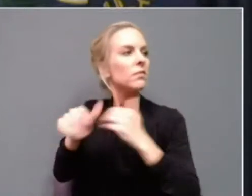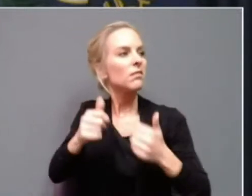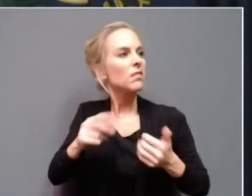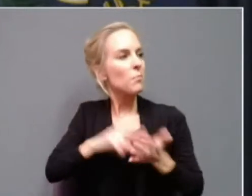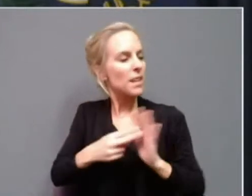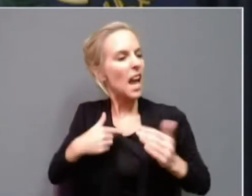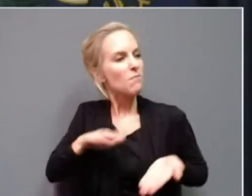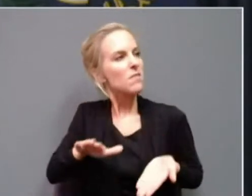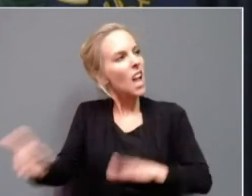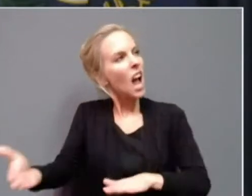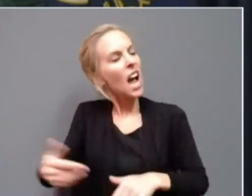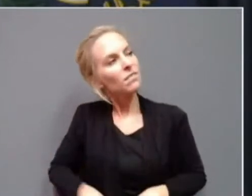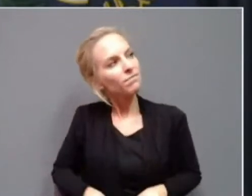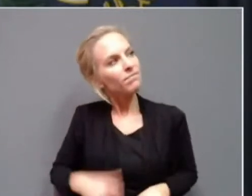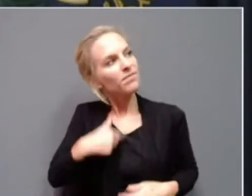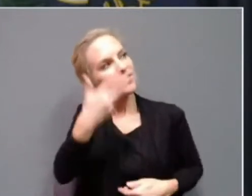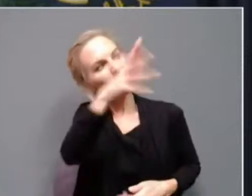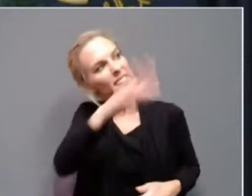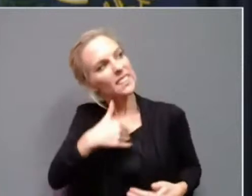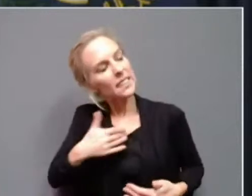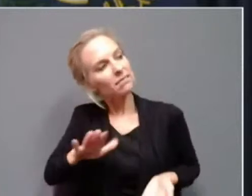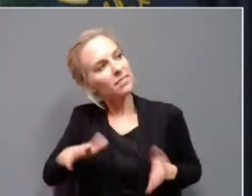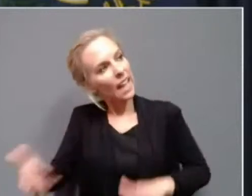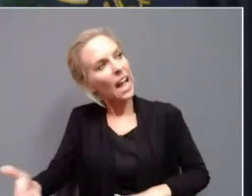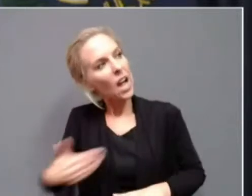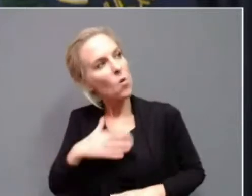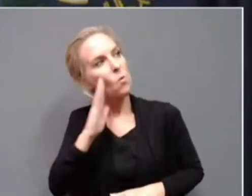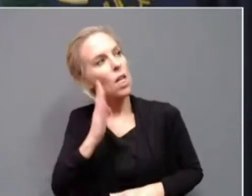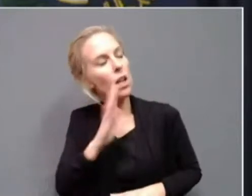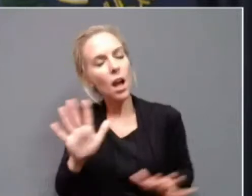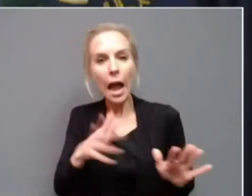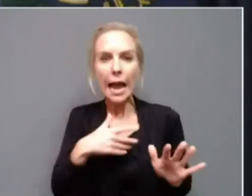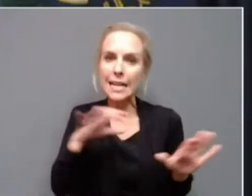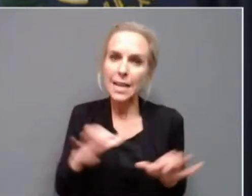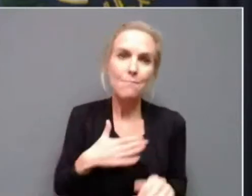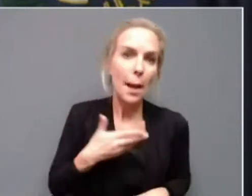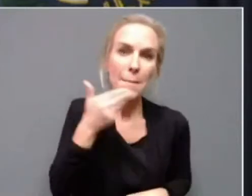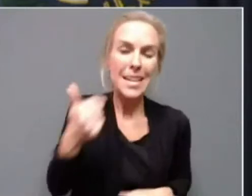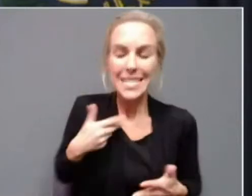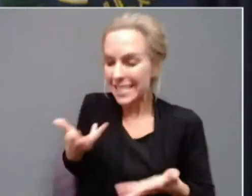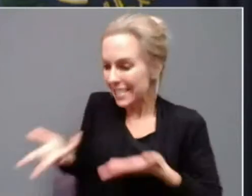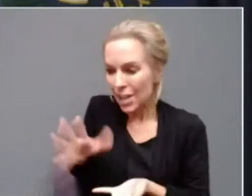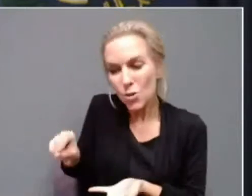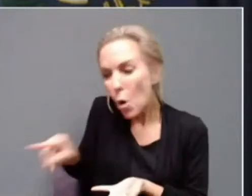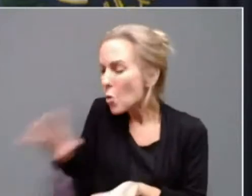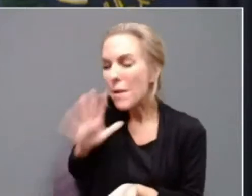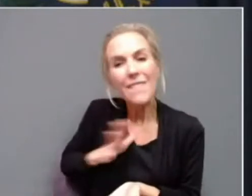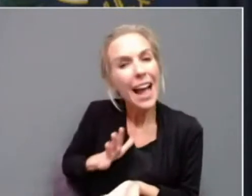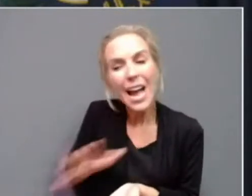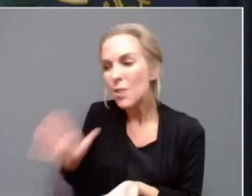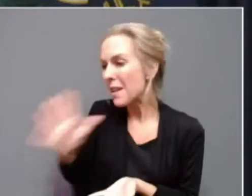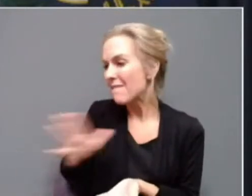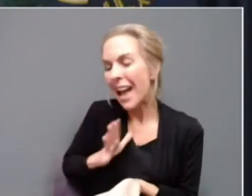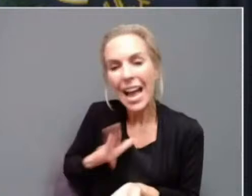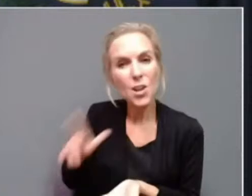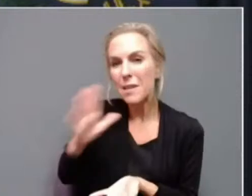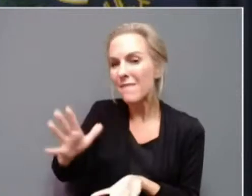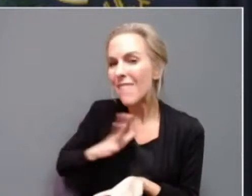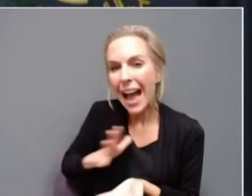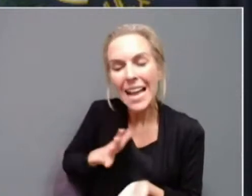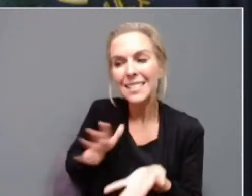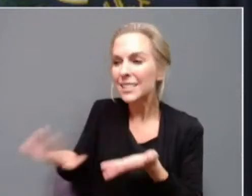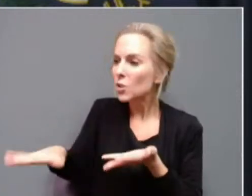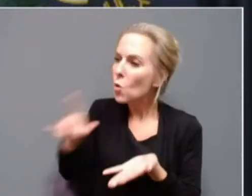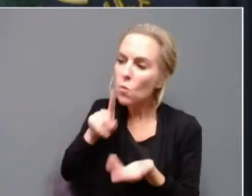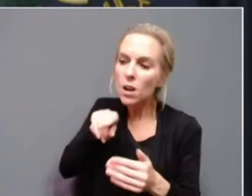gonna die." And I did my best. I reassured him, the staff around me, you're going to be okay. It's okay. You're going to be fine. We're just going to come over here